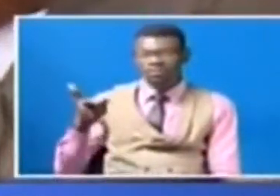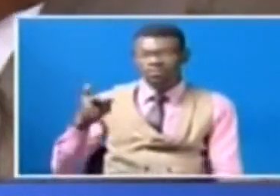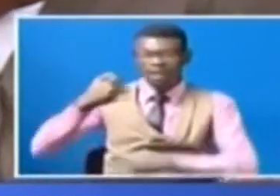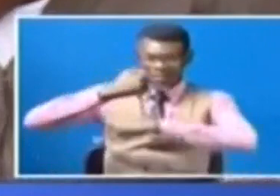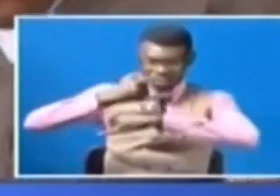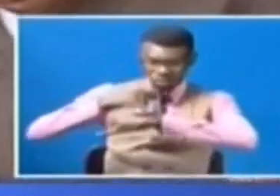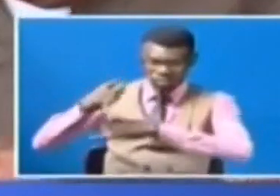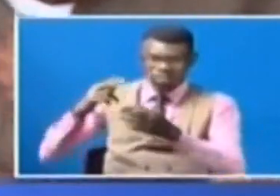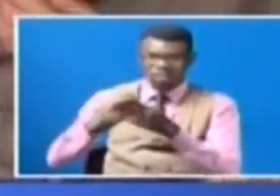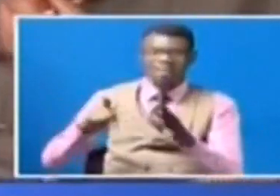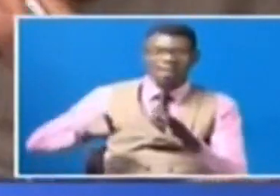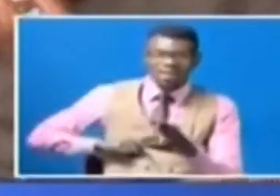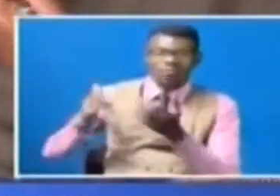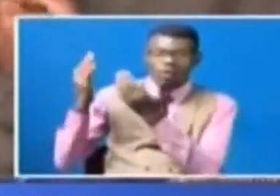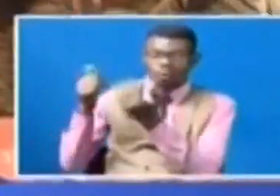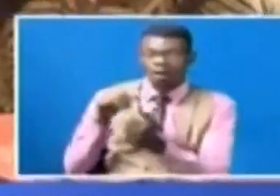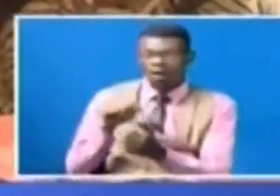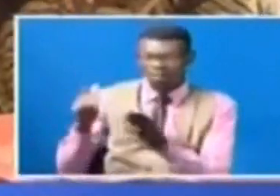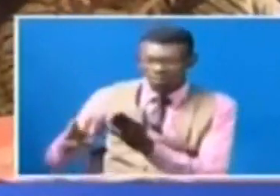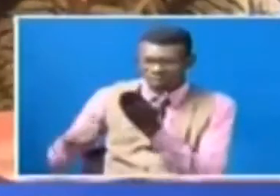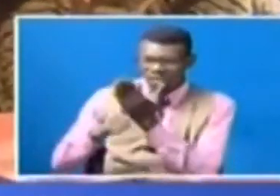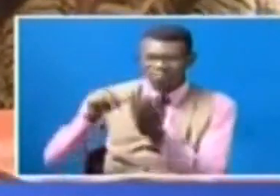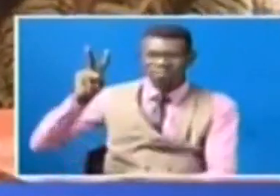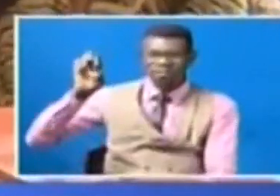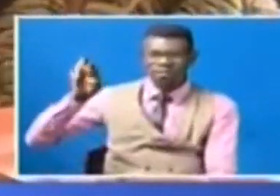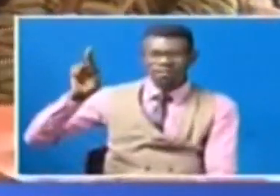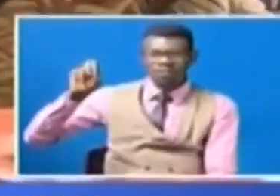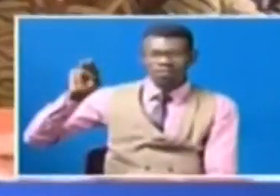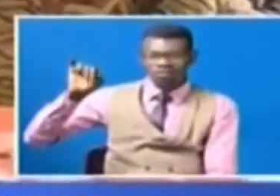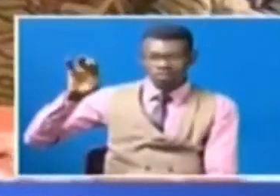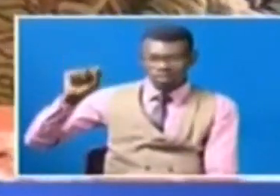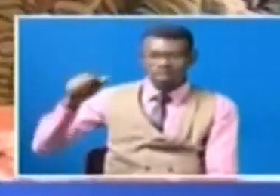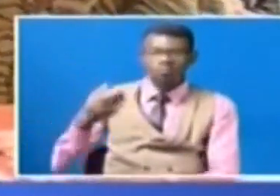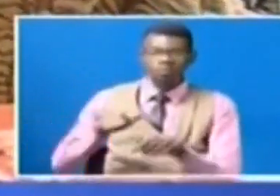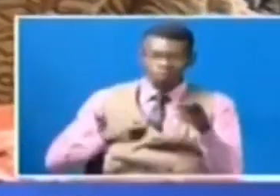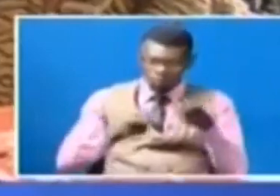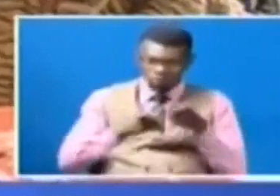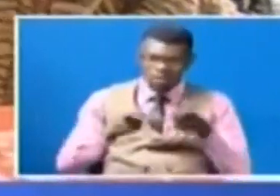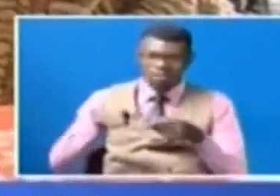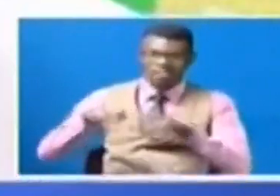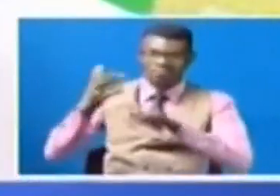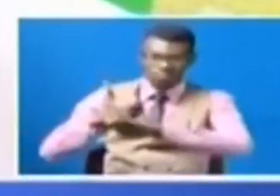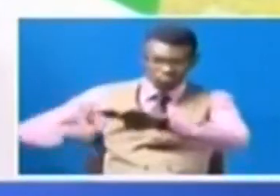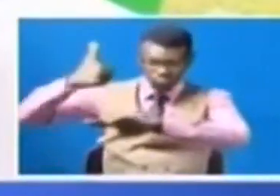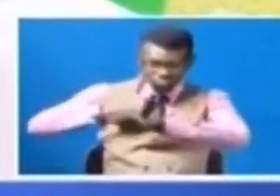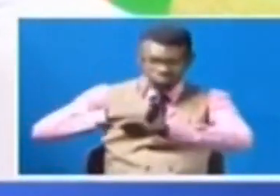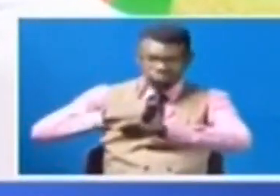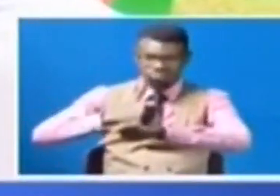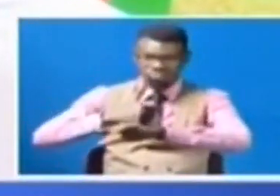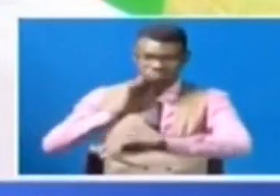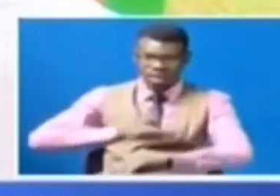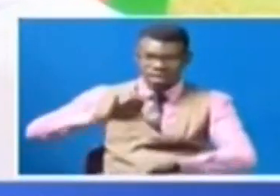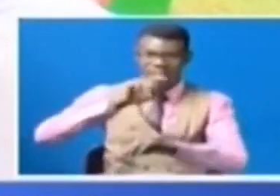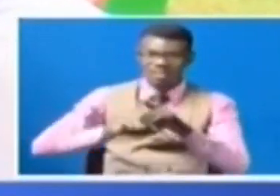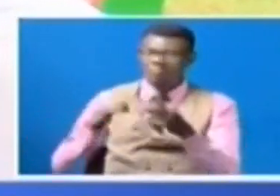Institute run by Veronica Njuguna. Veronica, who works in a hospital, began the charity after seeing firsthand the